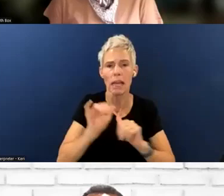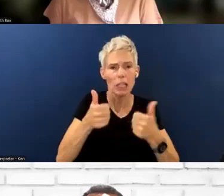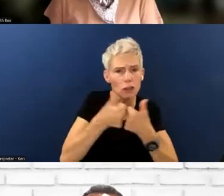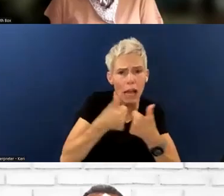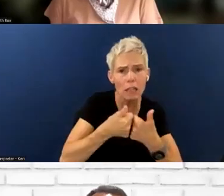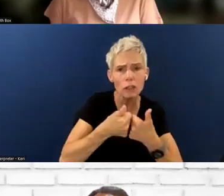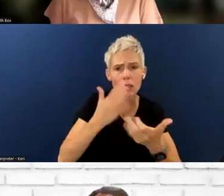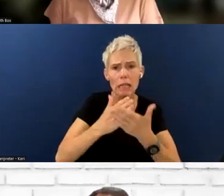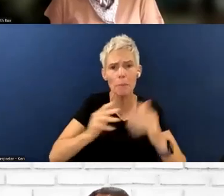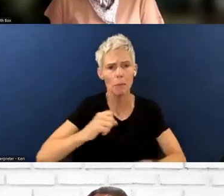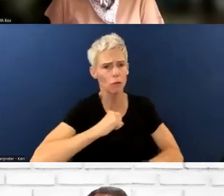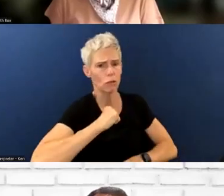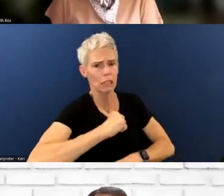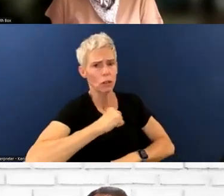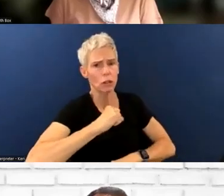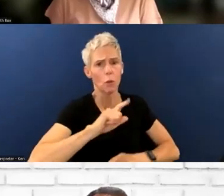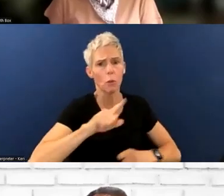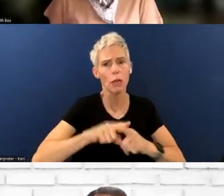in the beginning when it was presented.